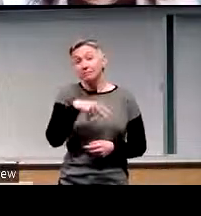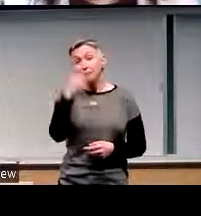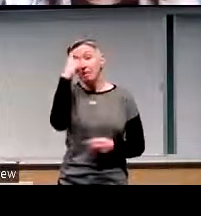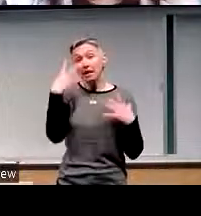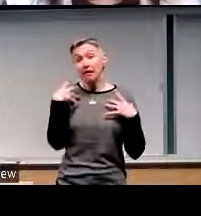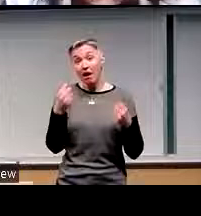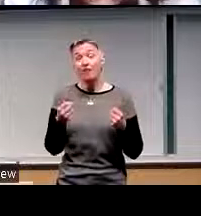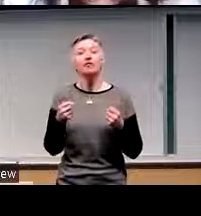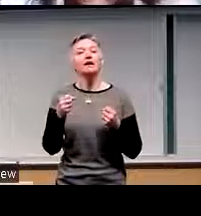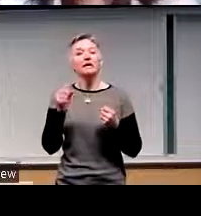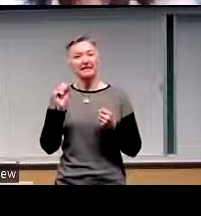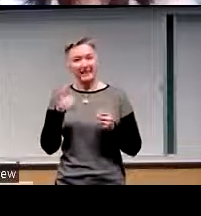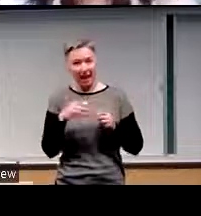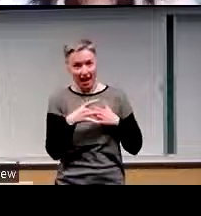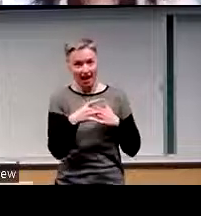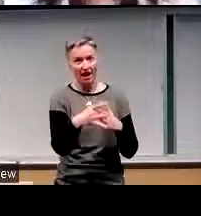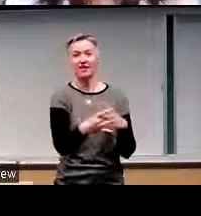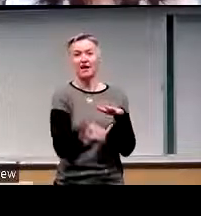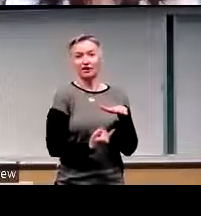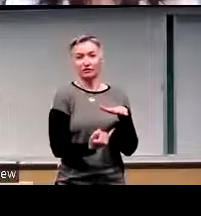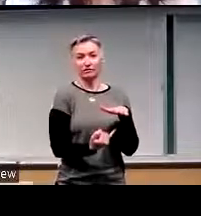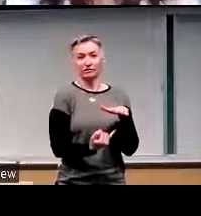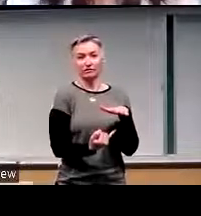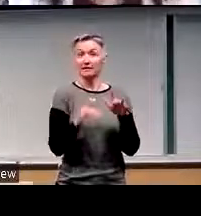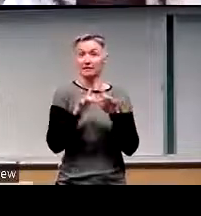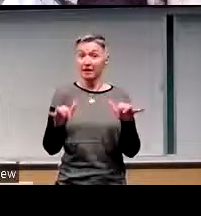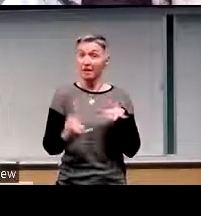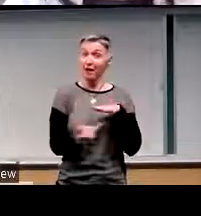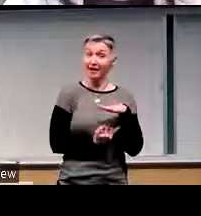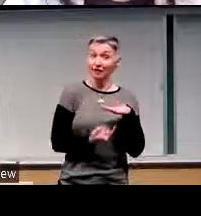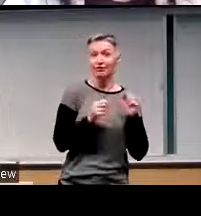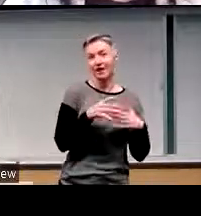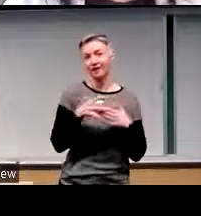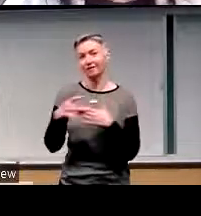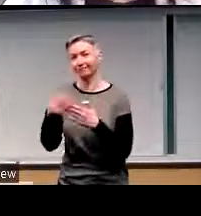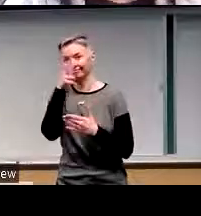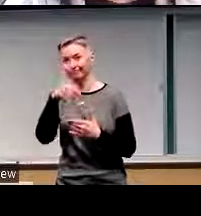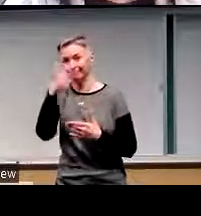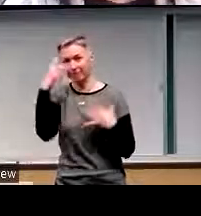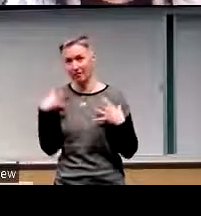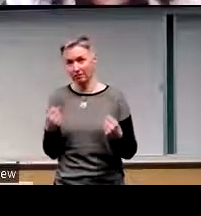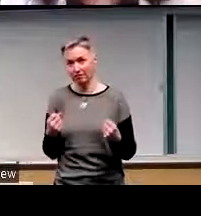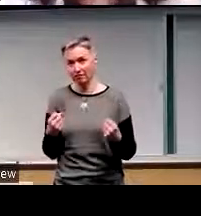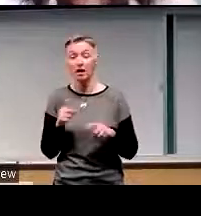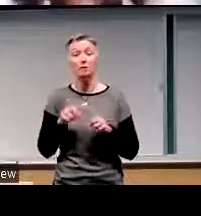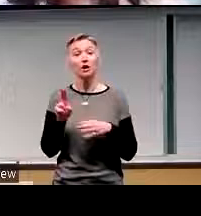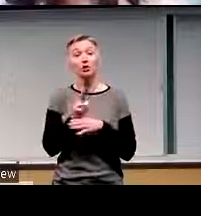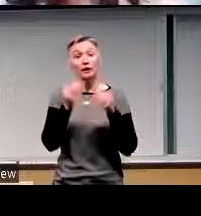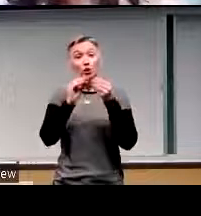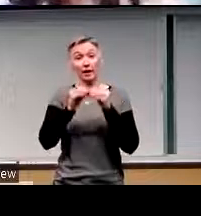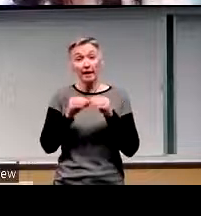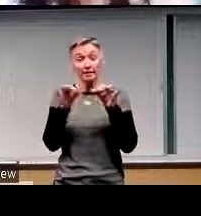isolation, and social isolation can lead to poor mental health. But using quantitative methods to correct